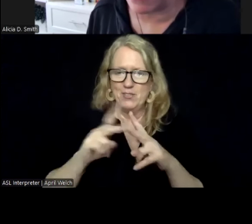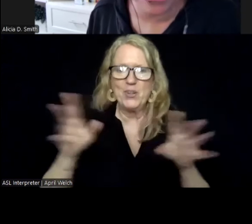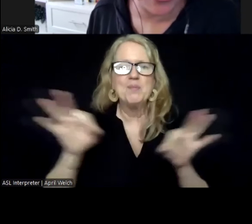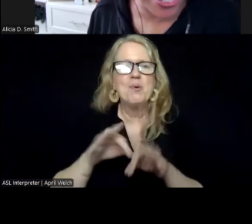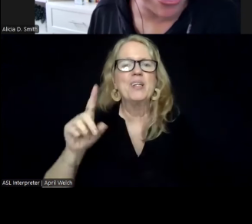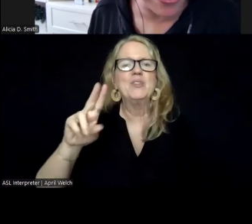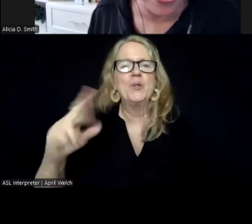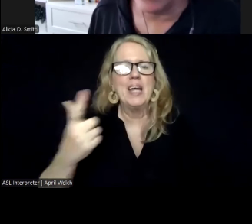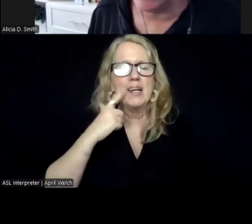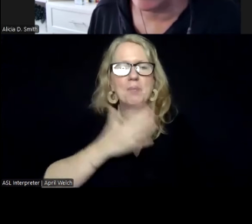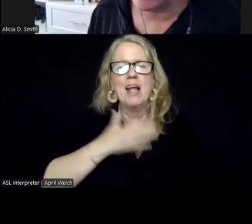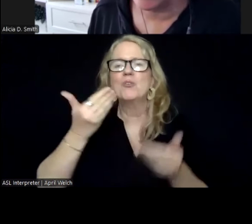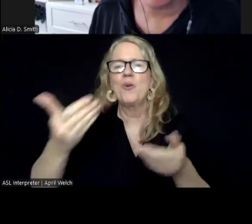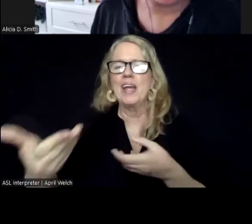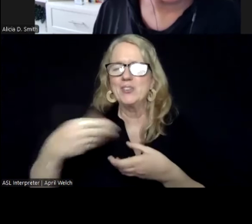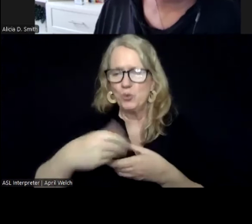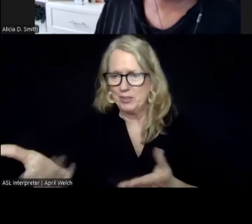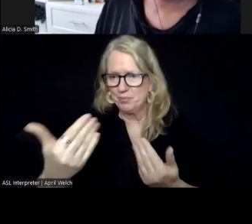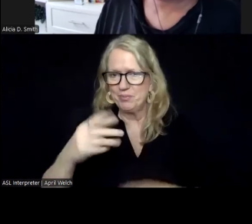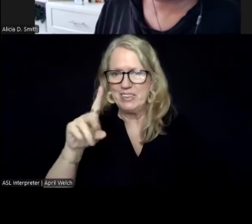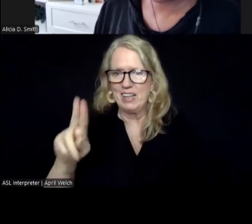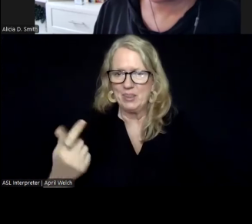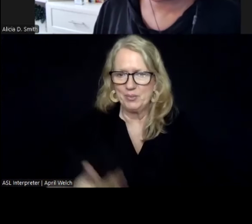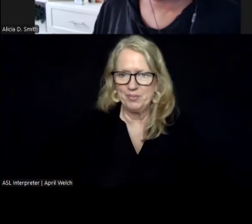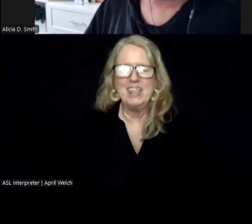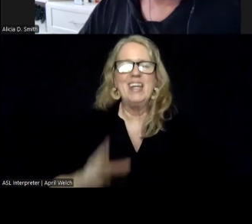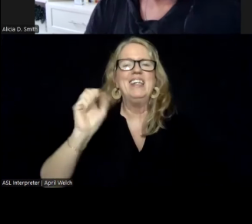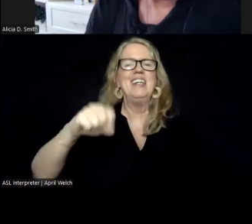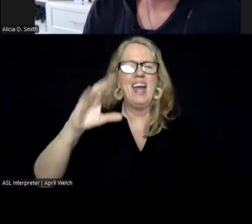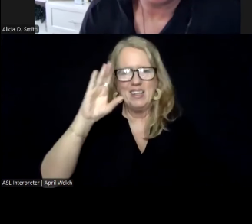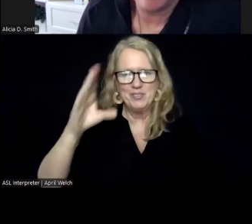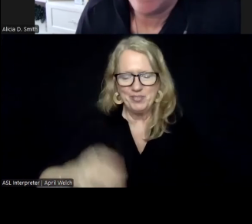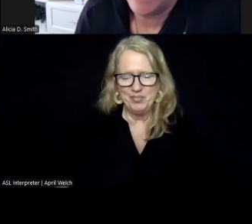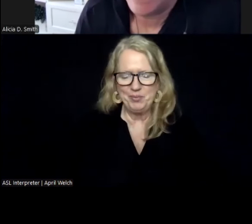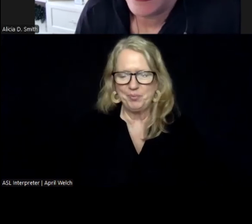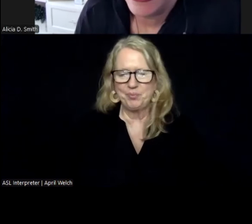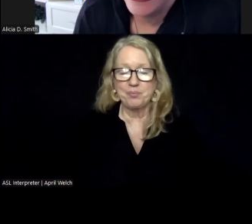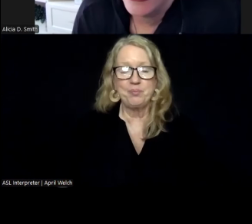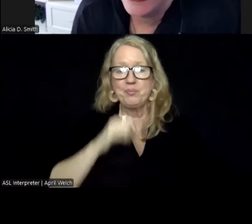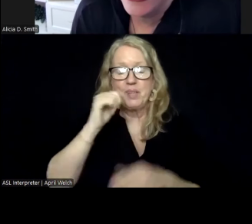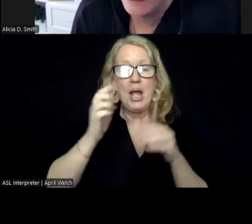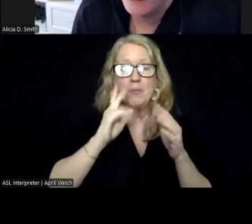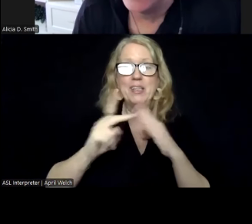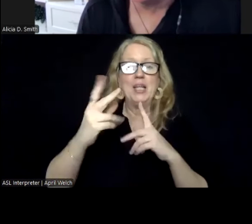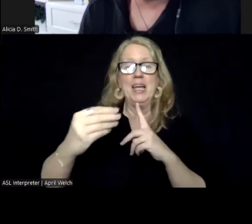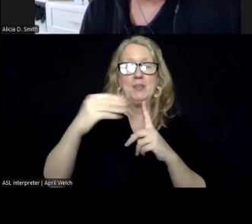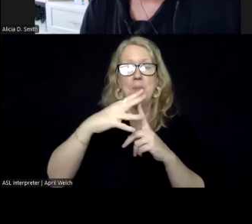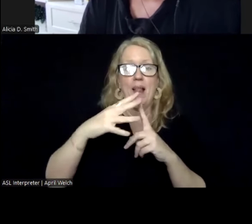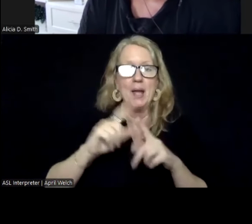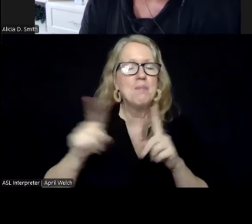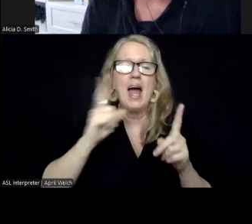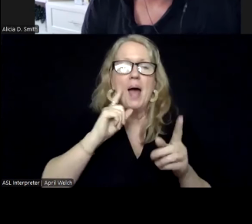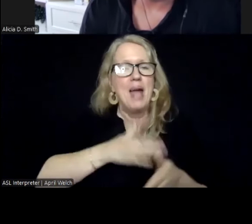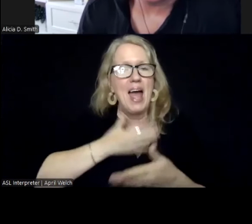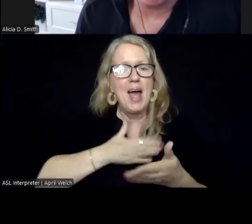off mute. Please chime in. Hey, yeah, I was not anticipating any spotlight, but happy to say